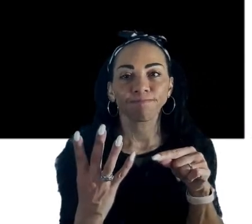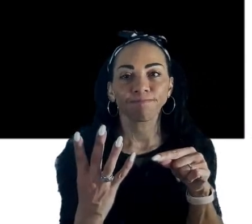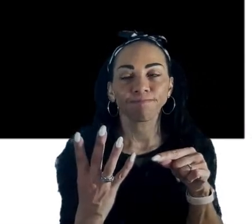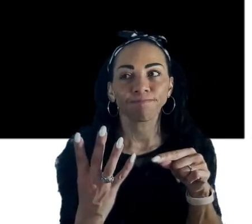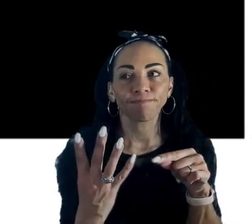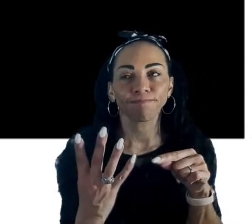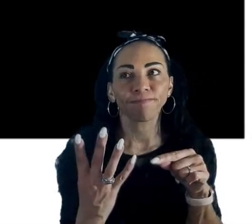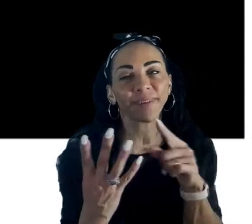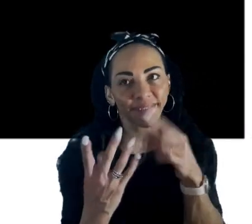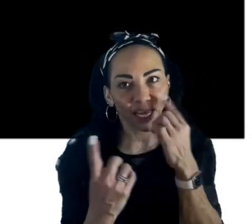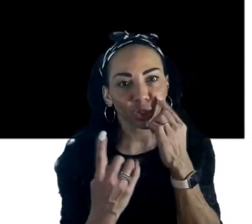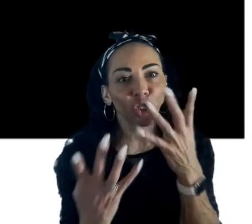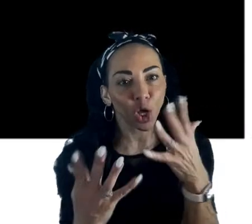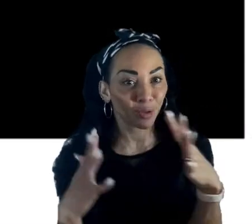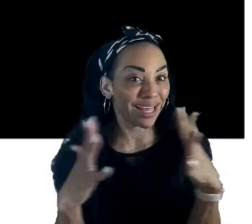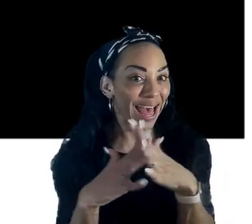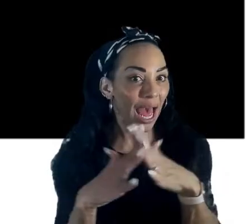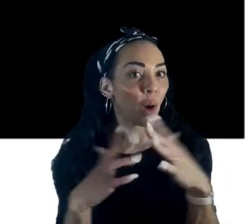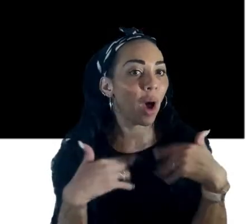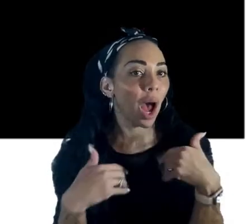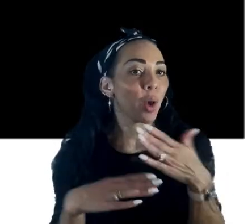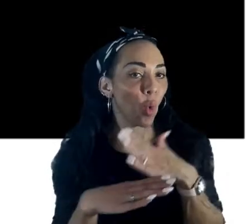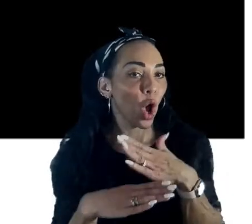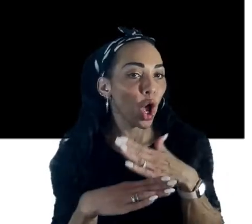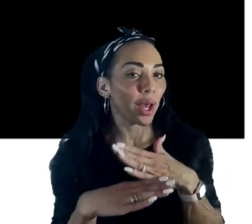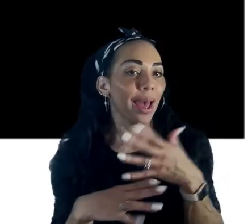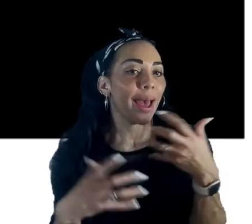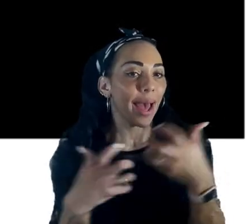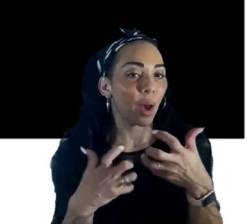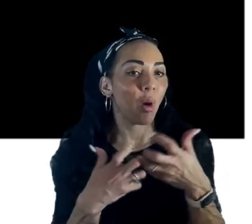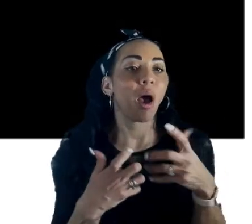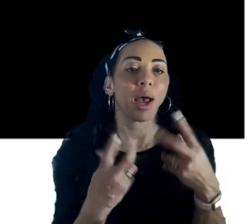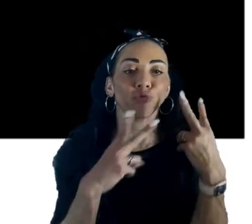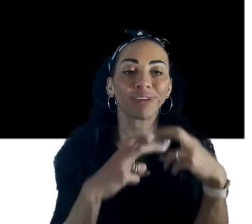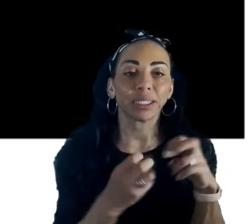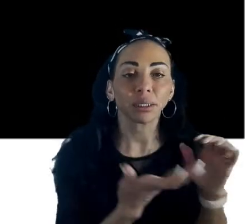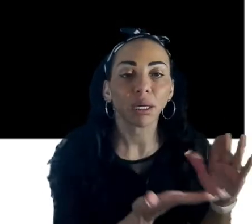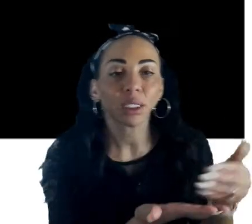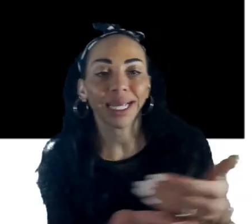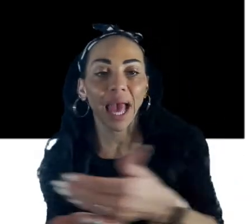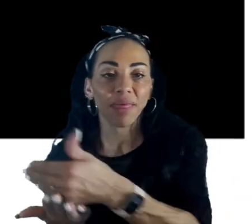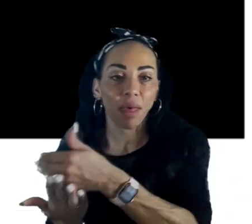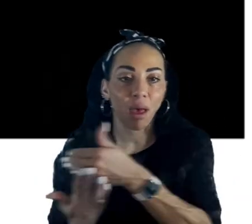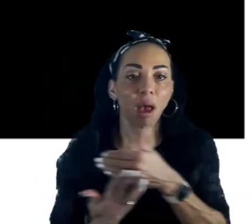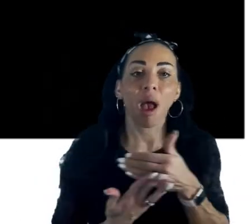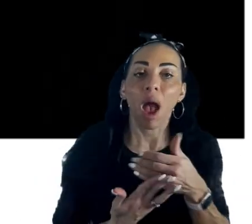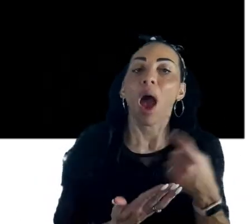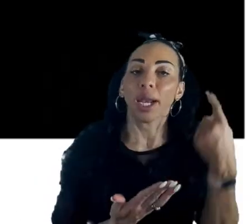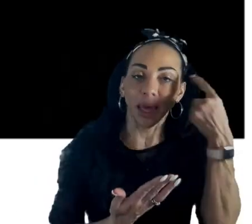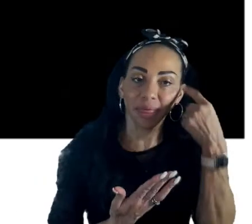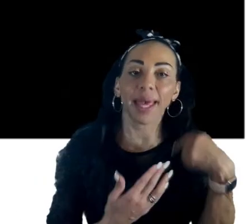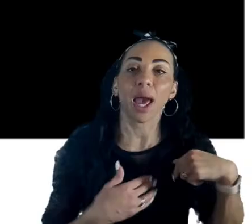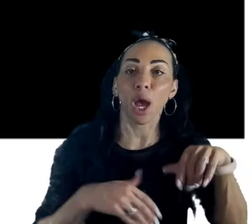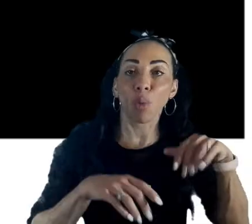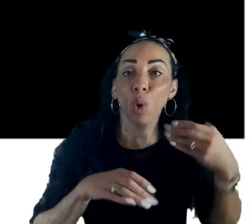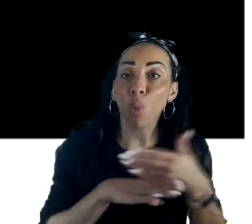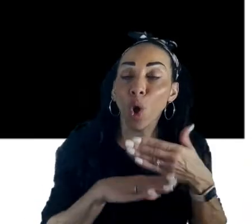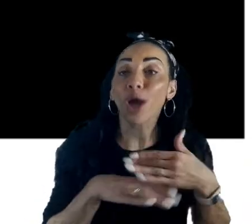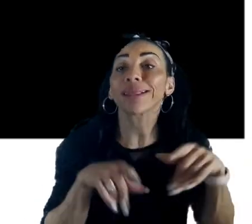sort of honing, and a way that I can see myself navigating through this next project around queer